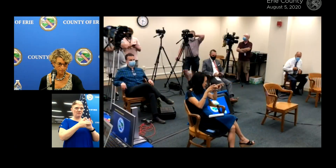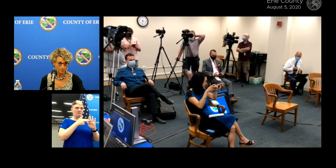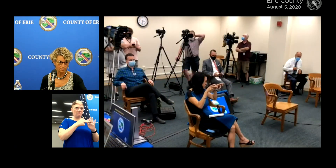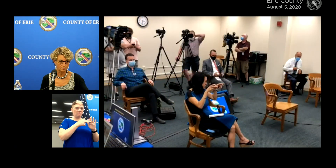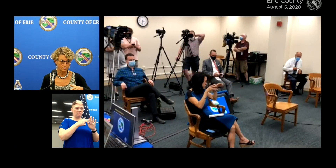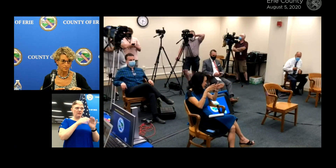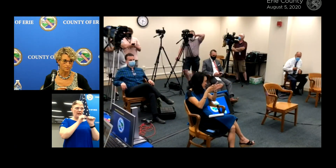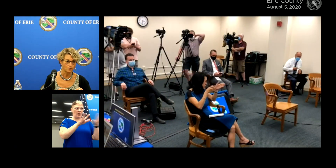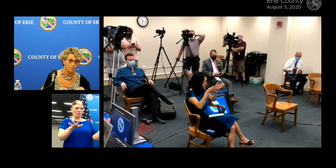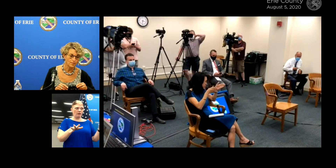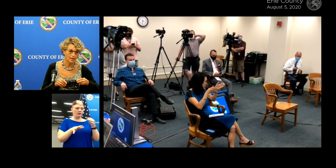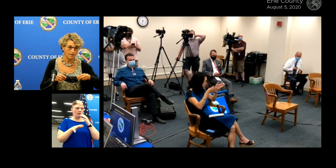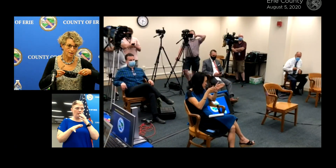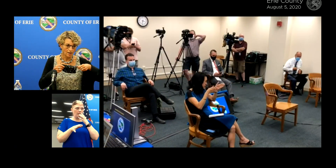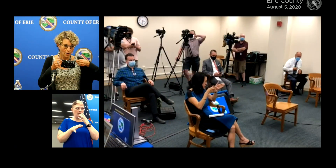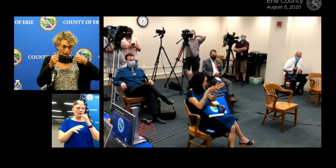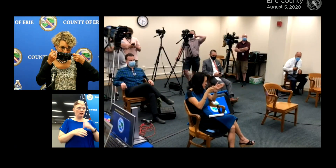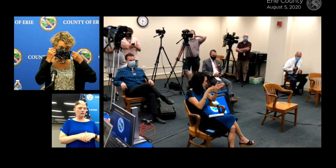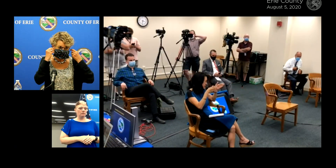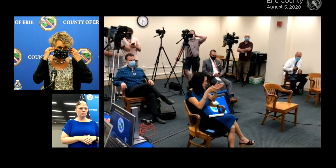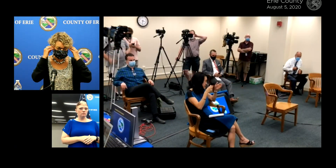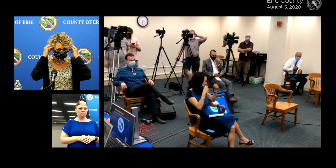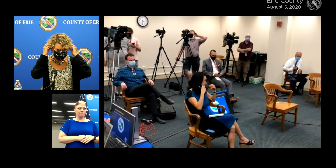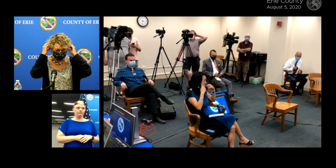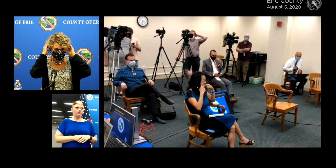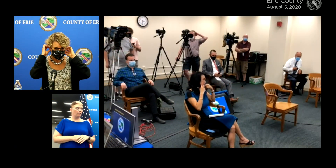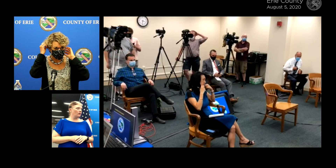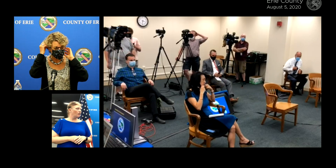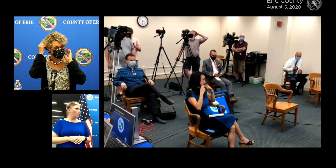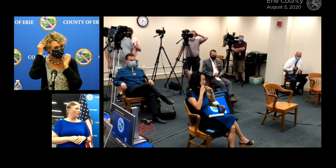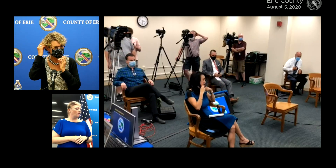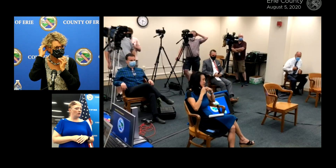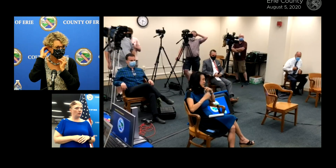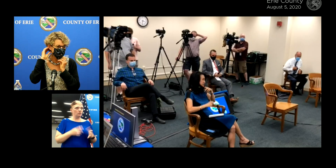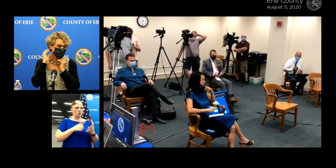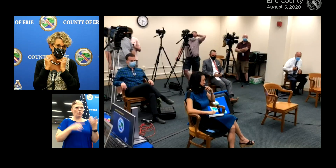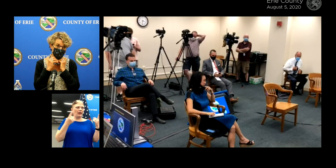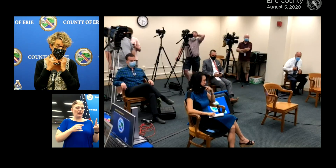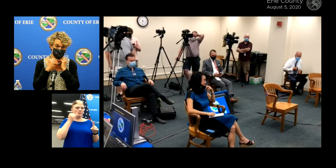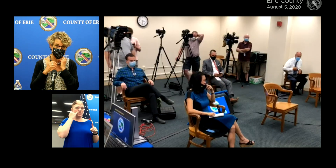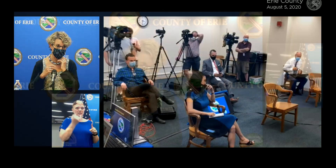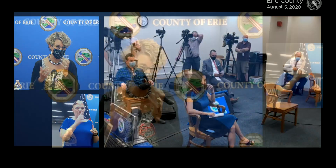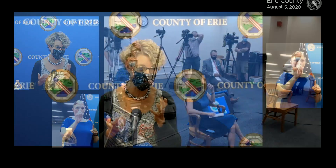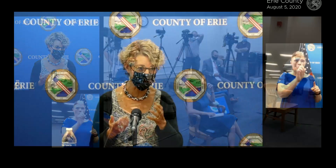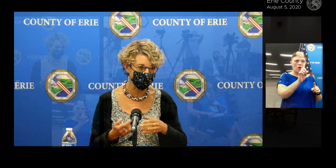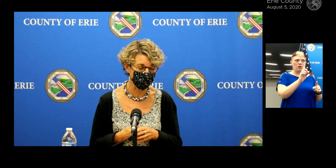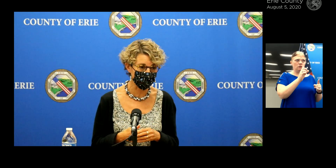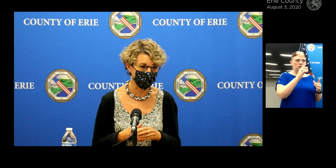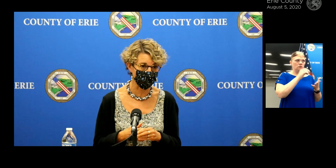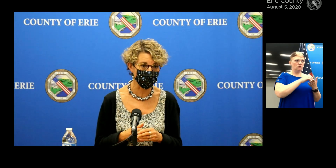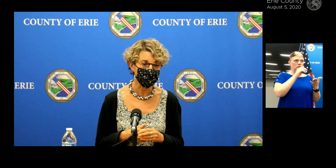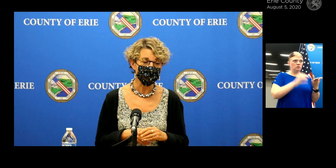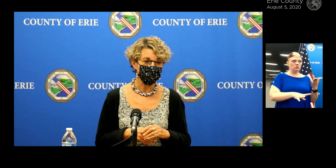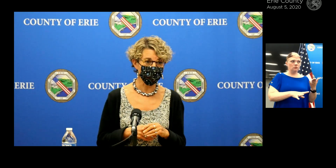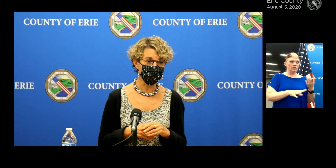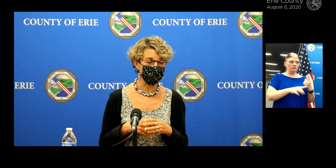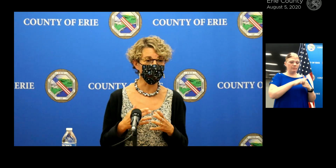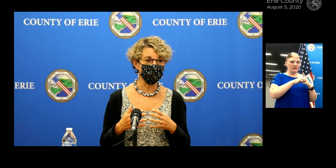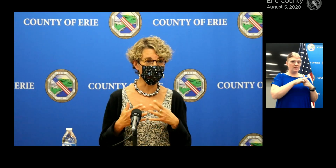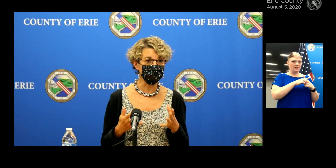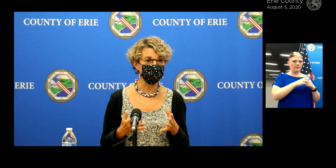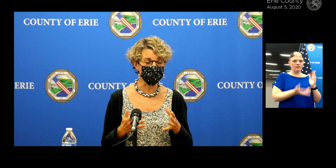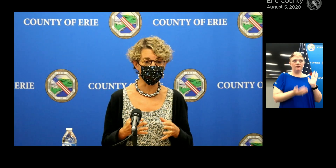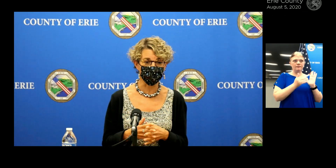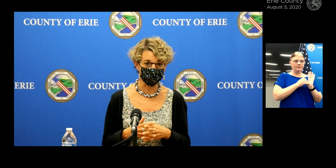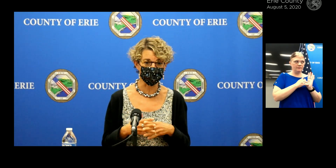test positive in school? So the question is, what happens if a single student tests positive in a school? So again,